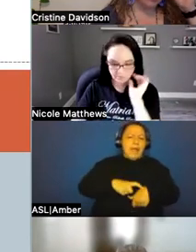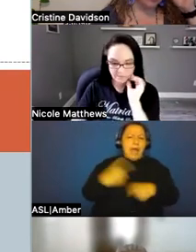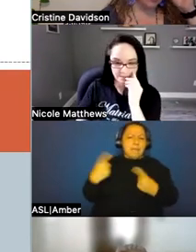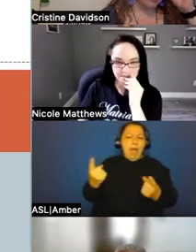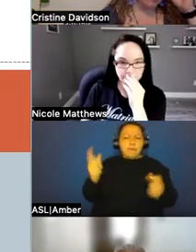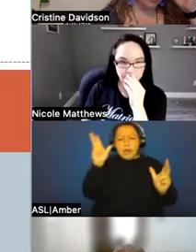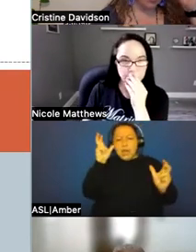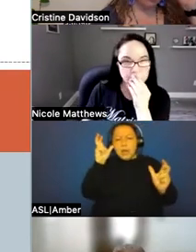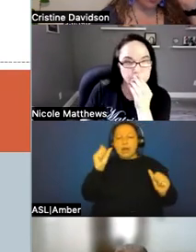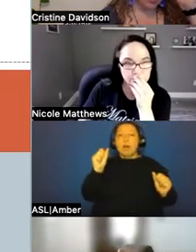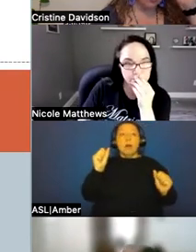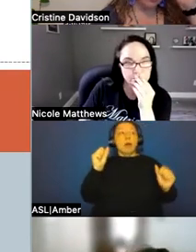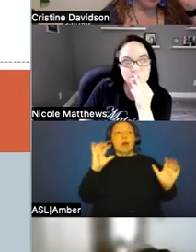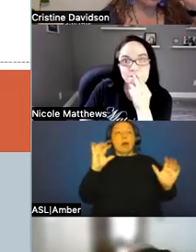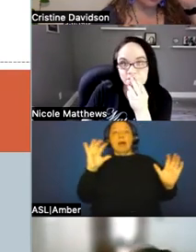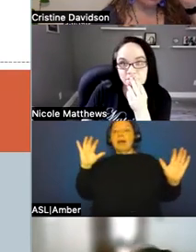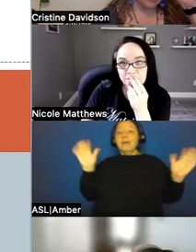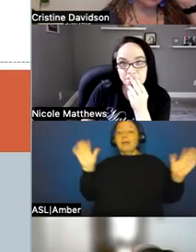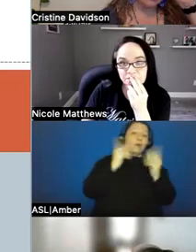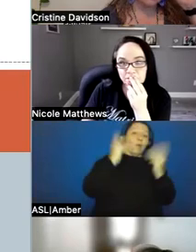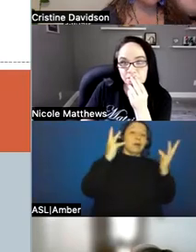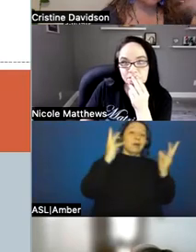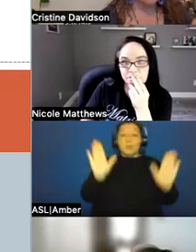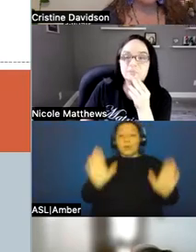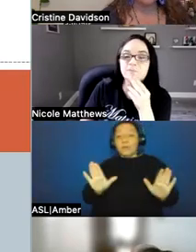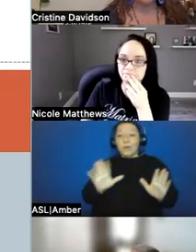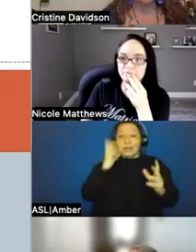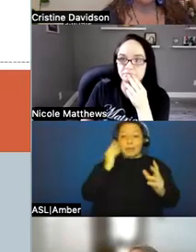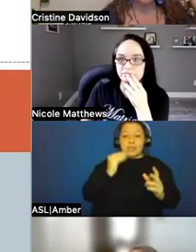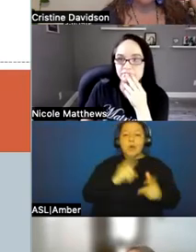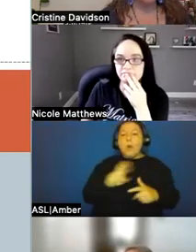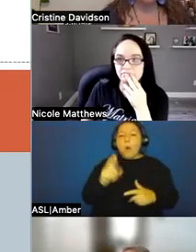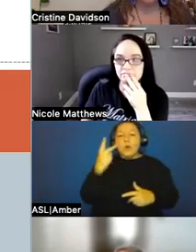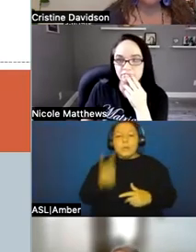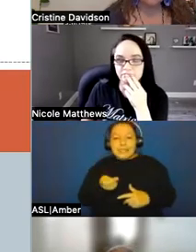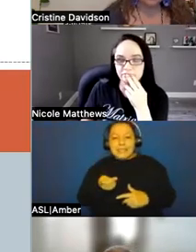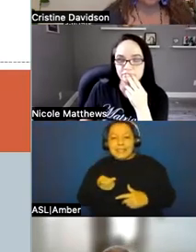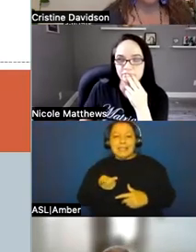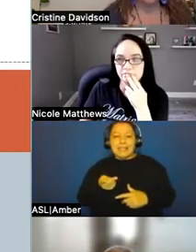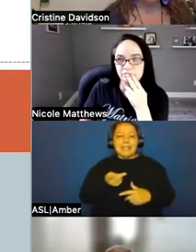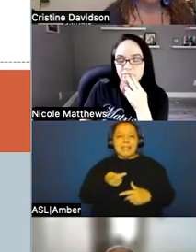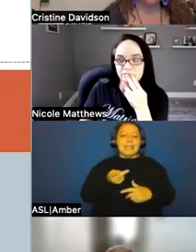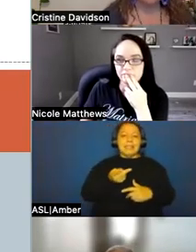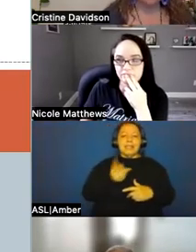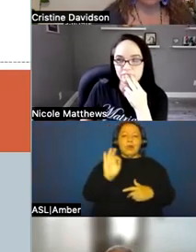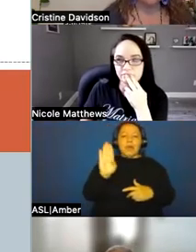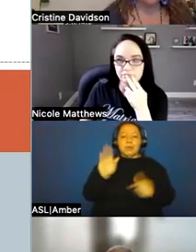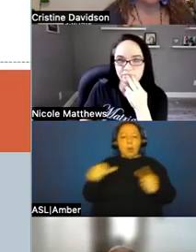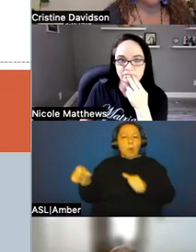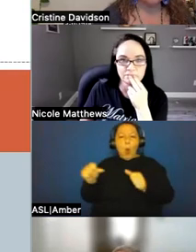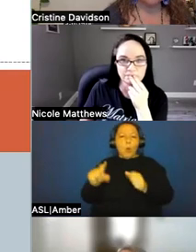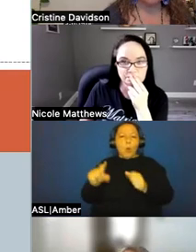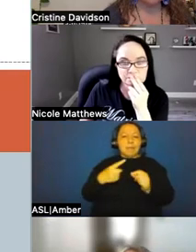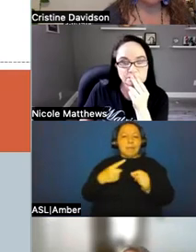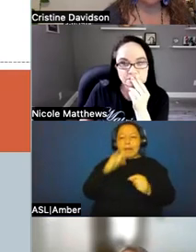what do you call it when you're colorblind and they have glasses that you can see color. And they're really touching and moving, right? Because